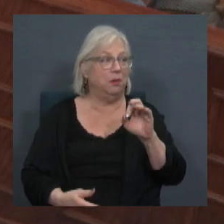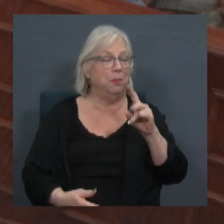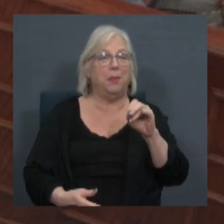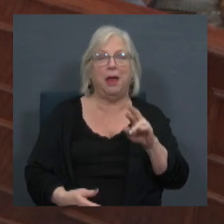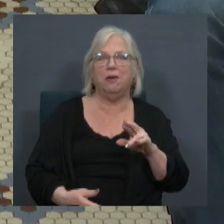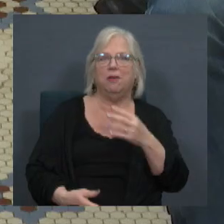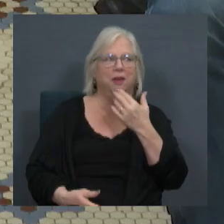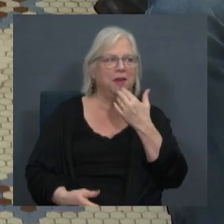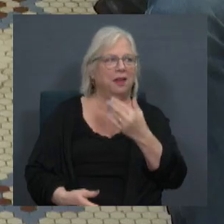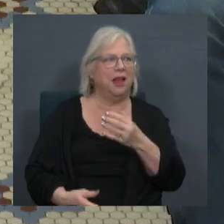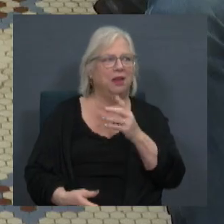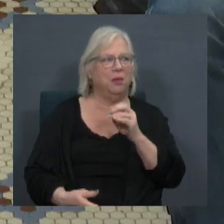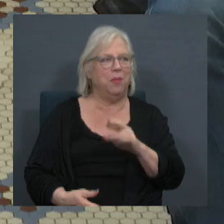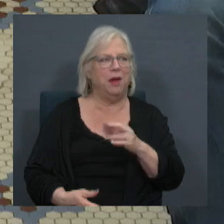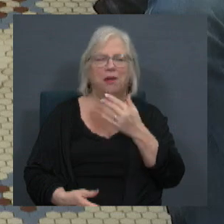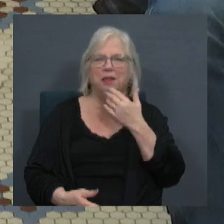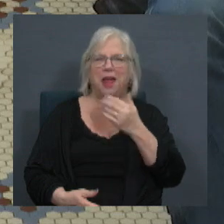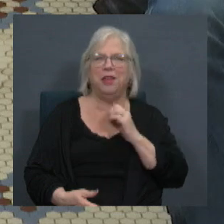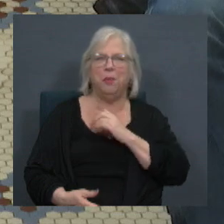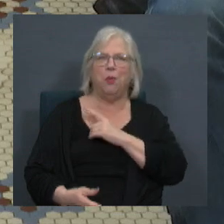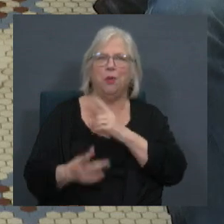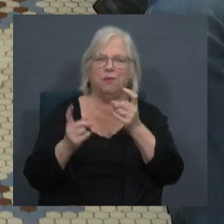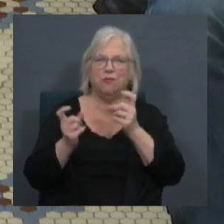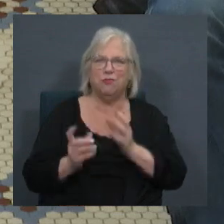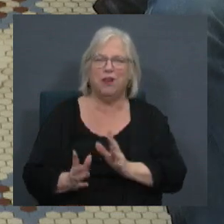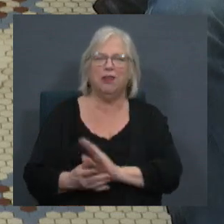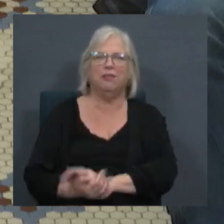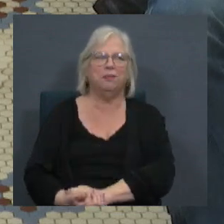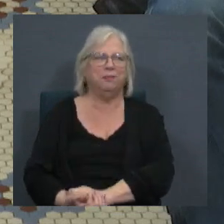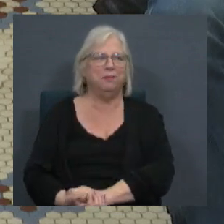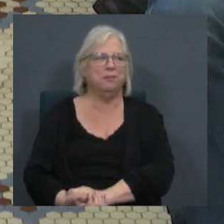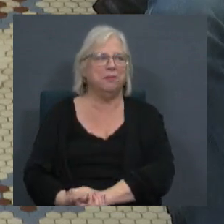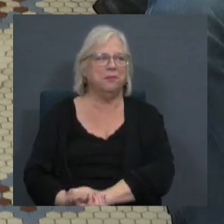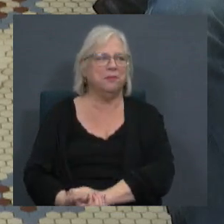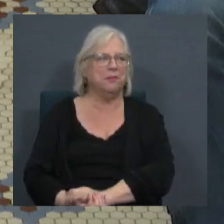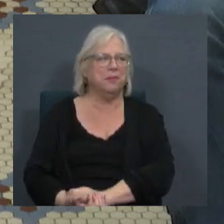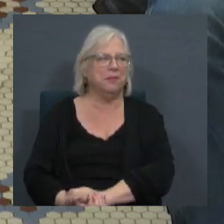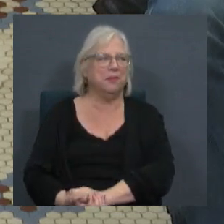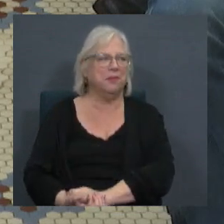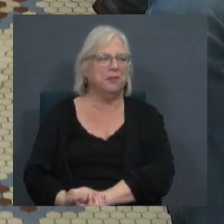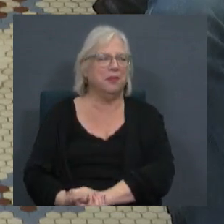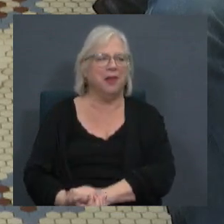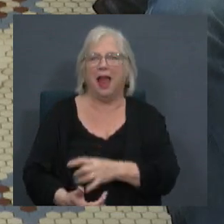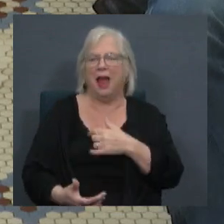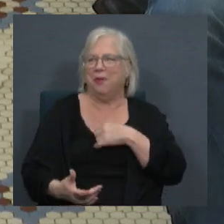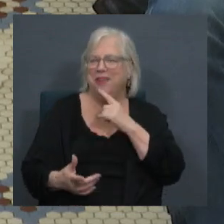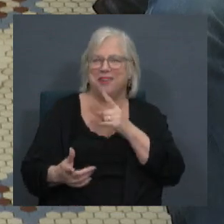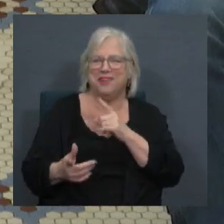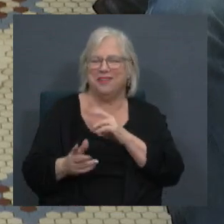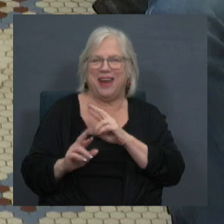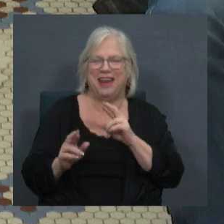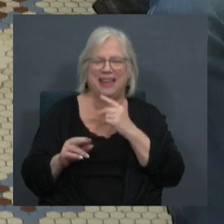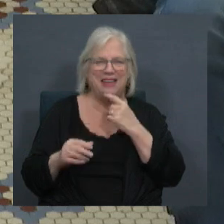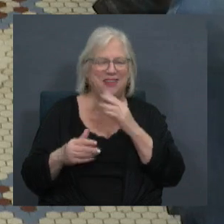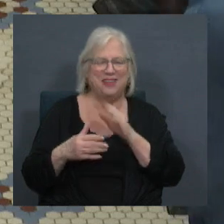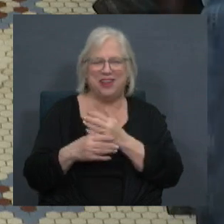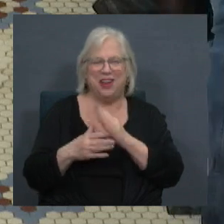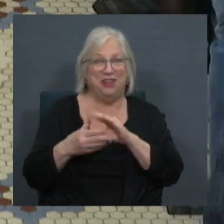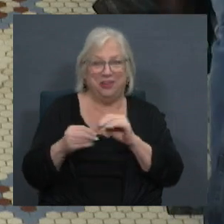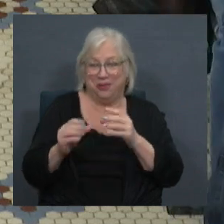Thank you, Mayor. Thank you, Board of Directors. I wasn't prepared to share that story today, but I will share it since